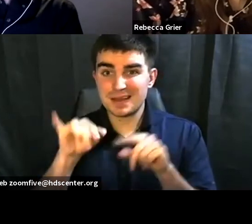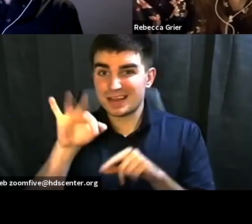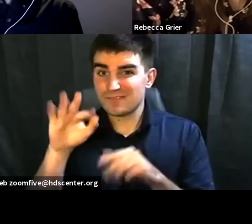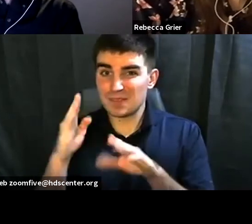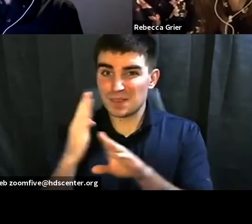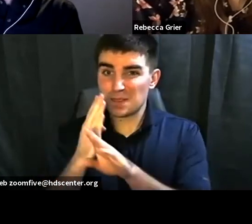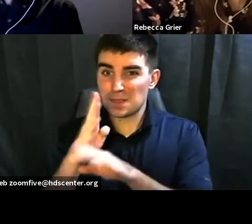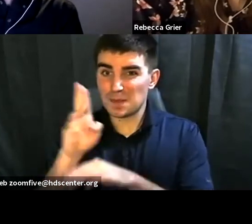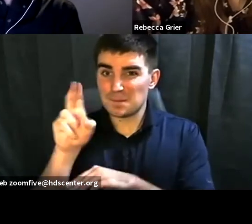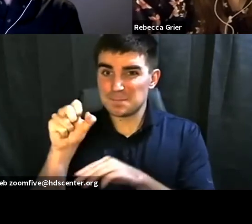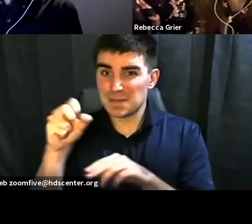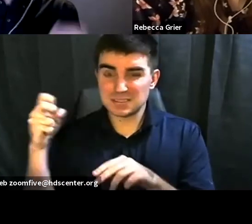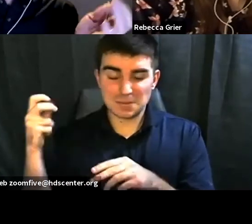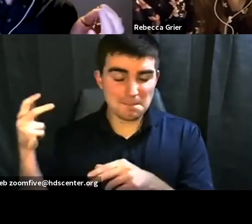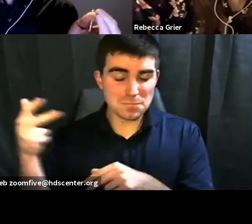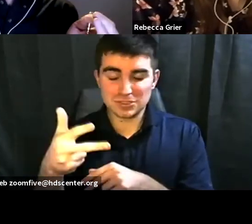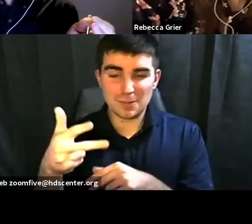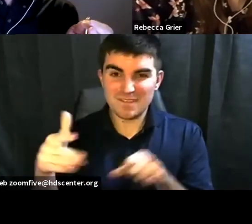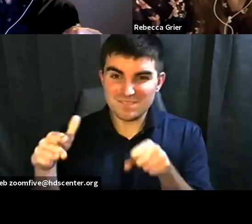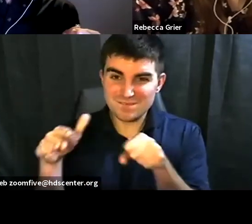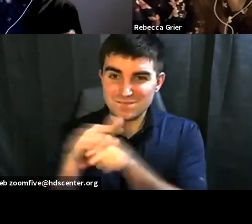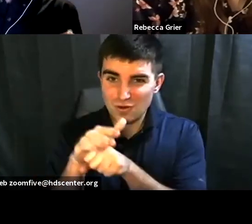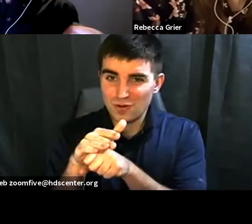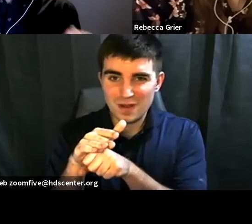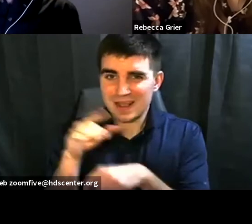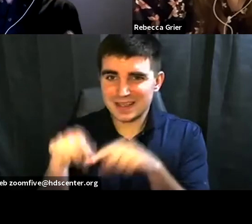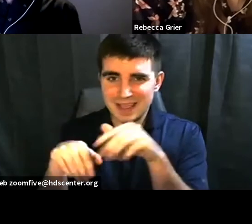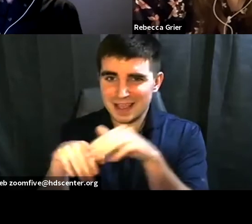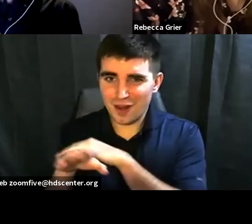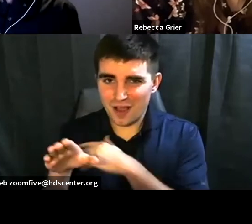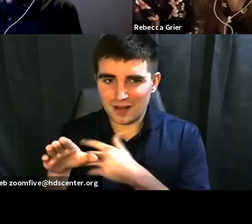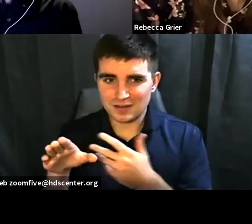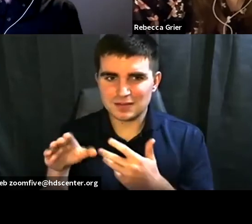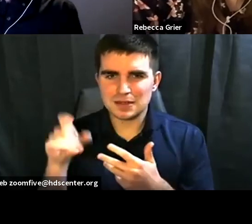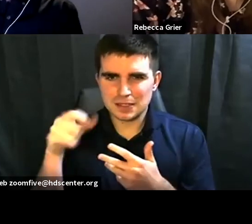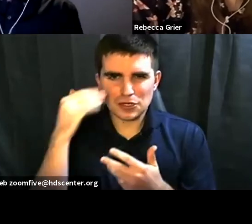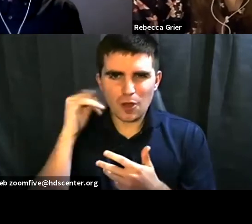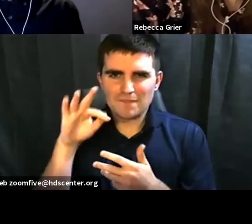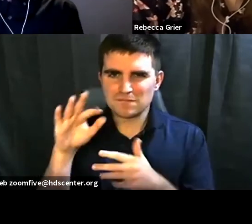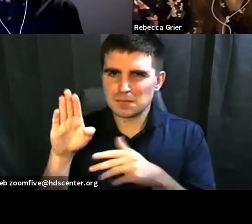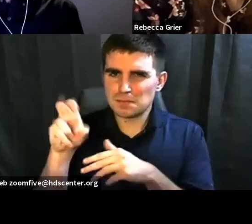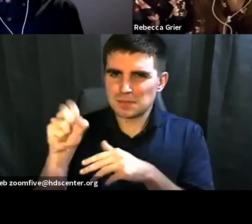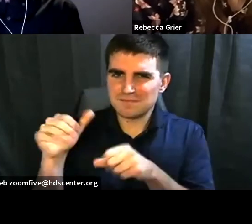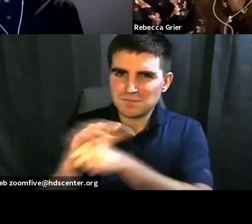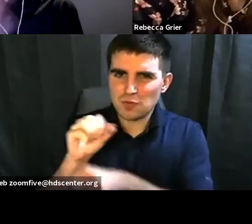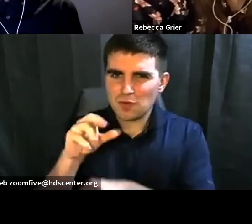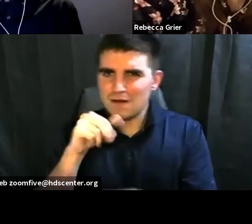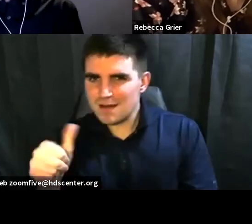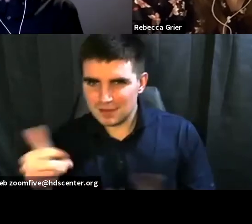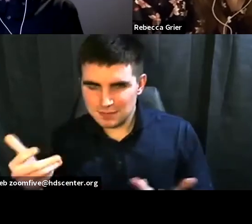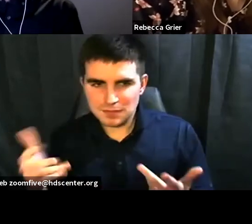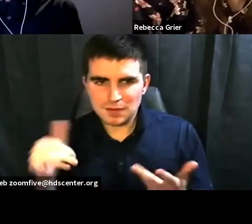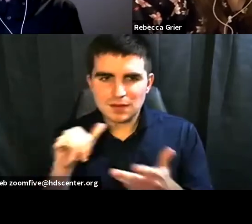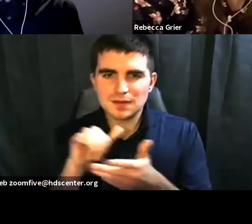it's full, I can't get on and it's kind of meaningless. I need to know if the bus is going to be full. And that led us to completely